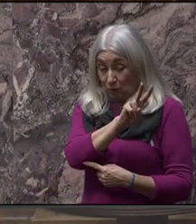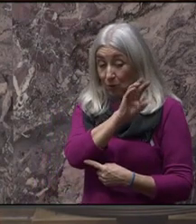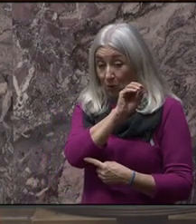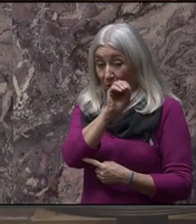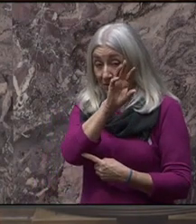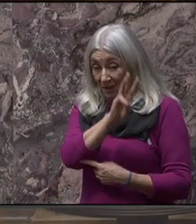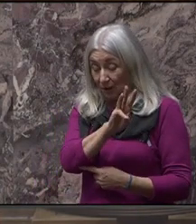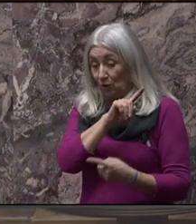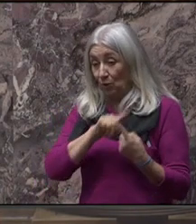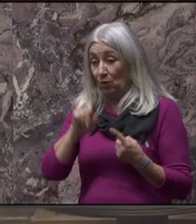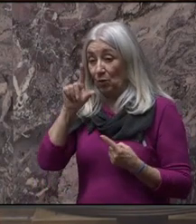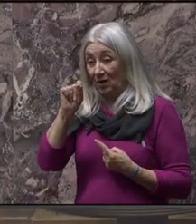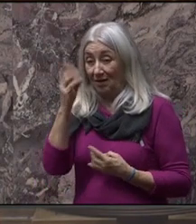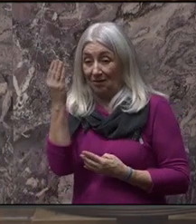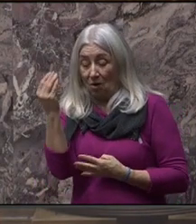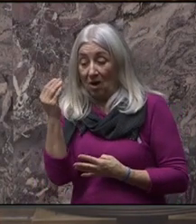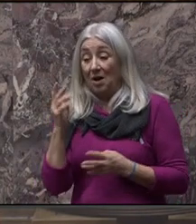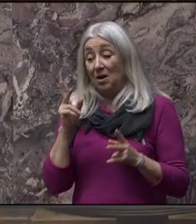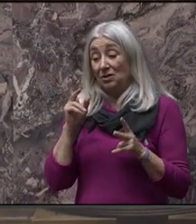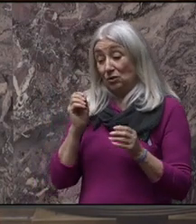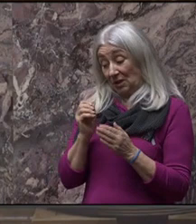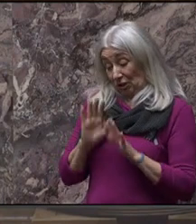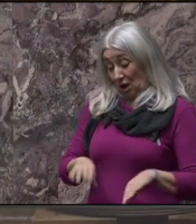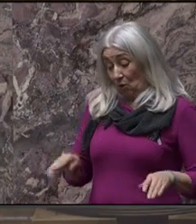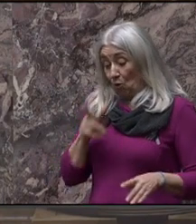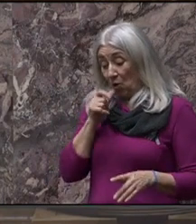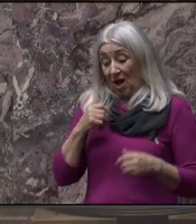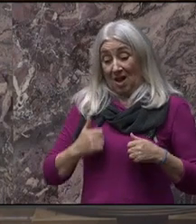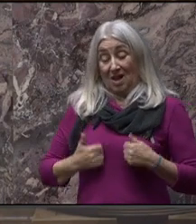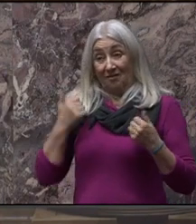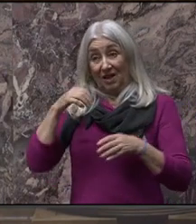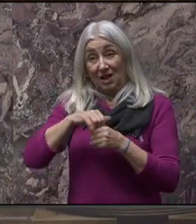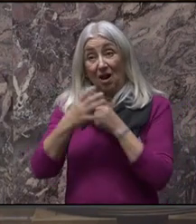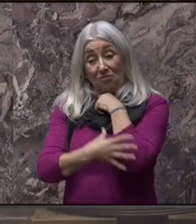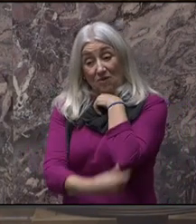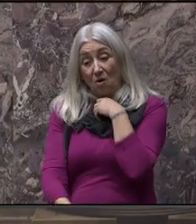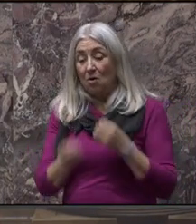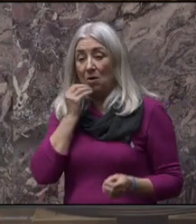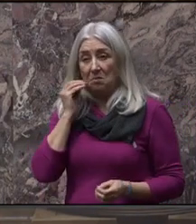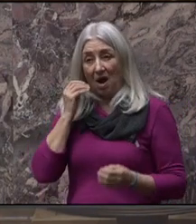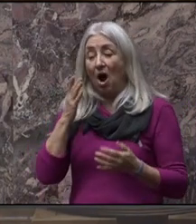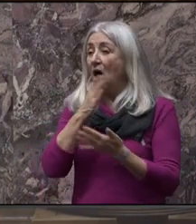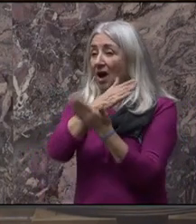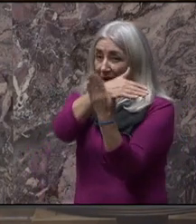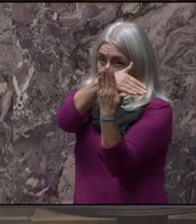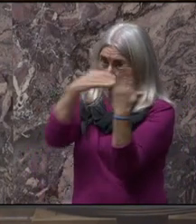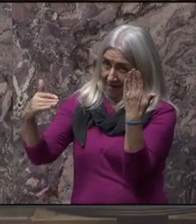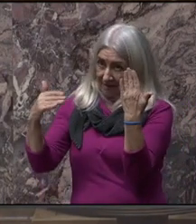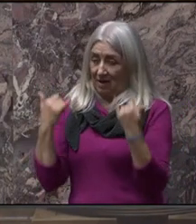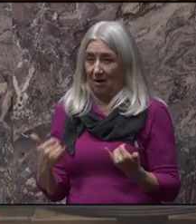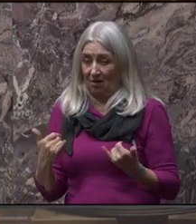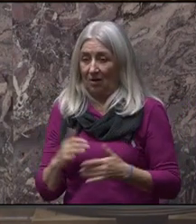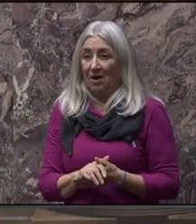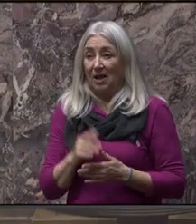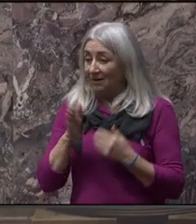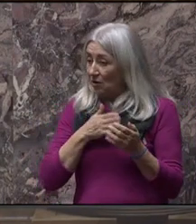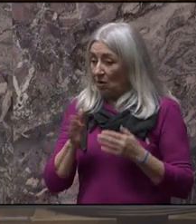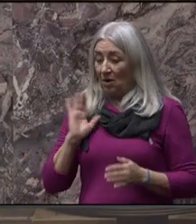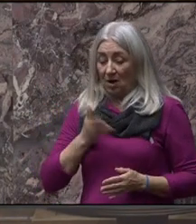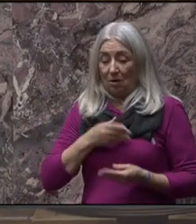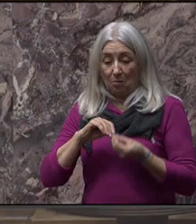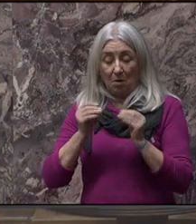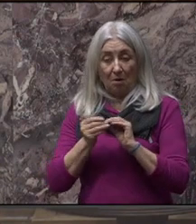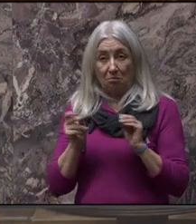children living in low-income families in BC has fallen by half. Even as we continue to grow in population,